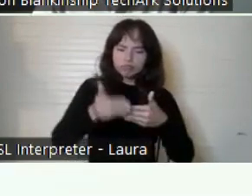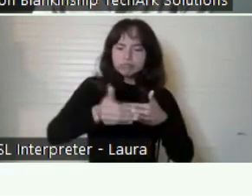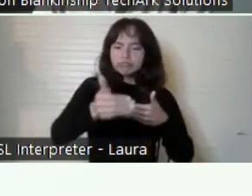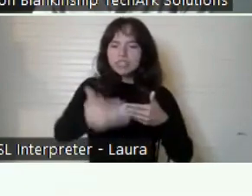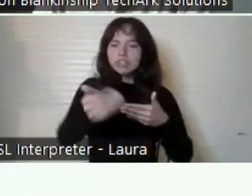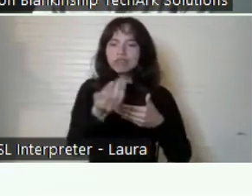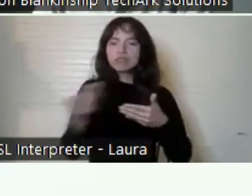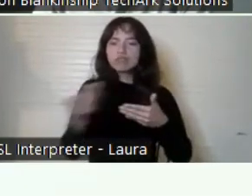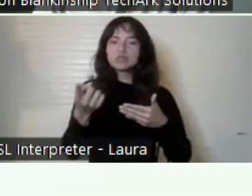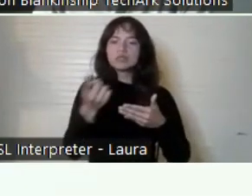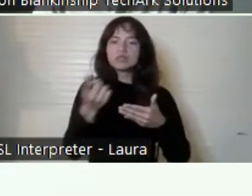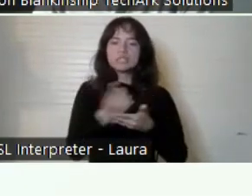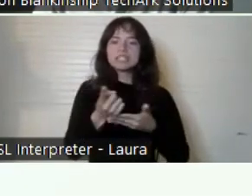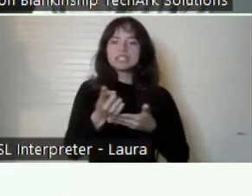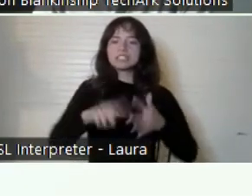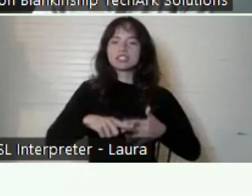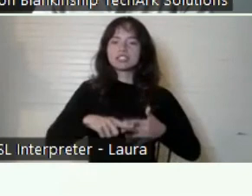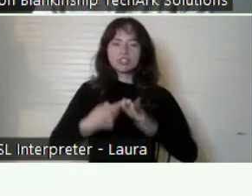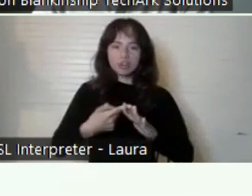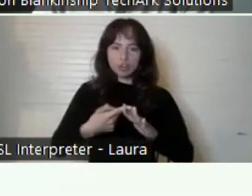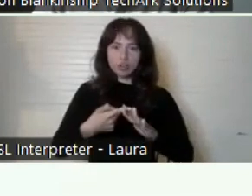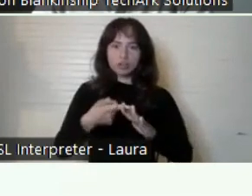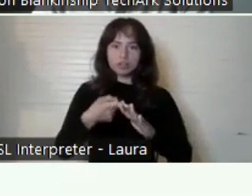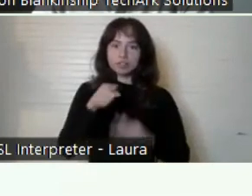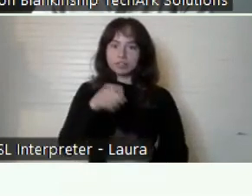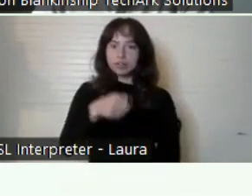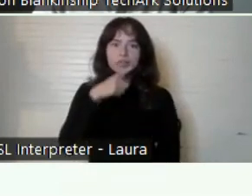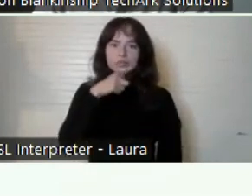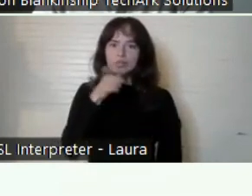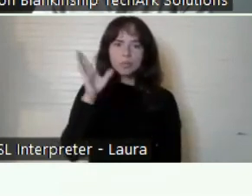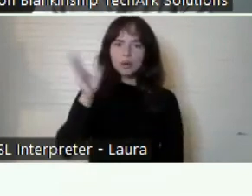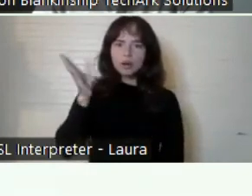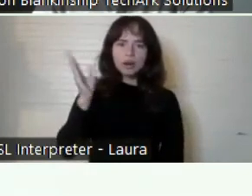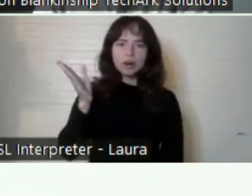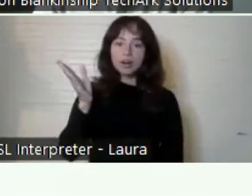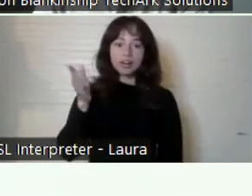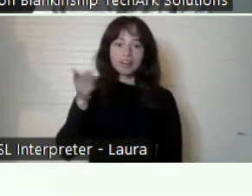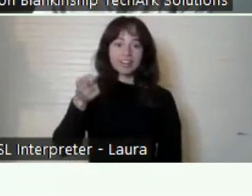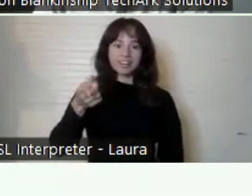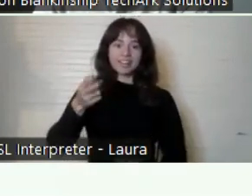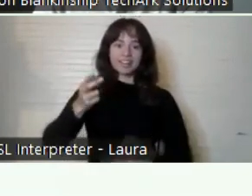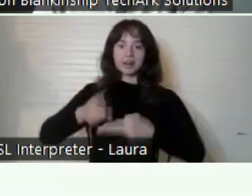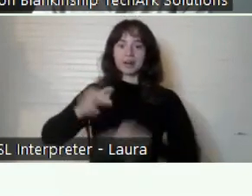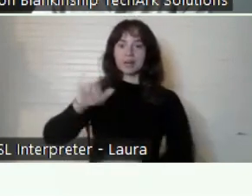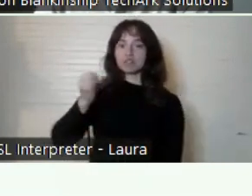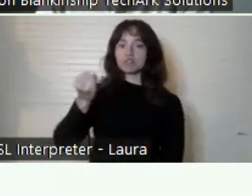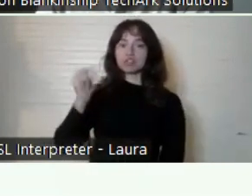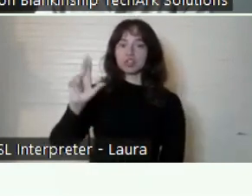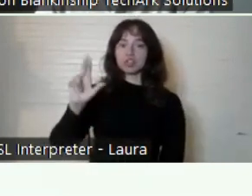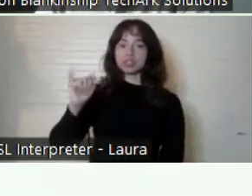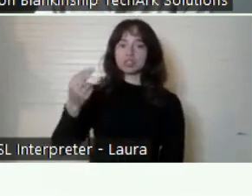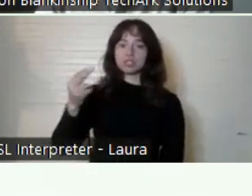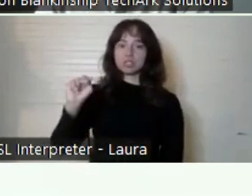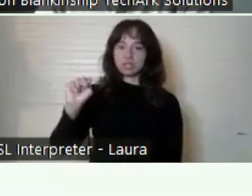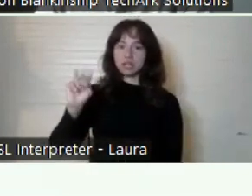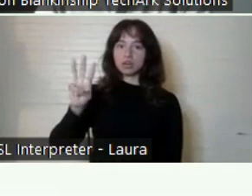guest is, here he is, Justin Winter. He's been a 14 years as a head mechanic at a auto body shop here in